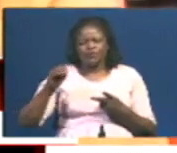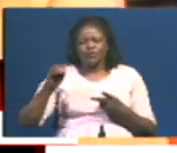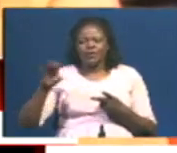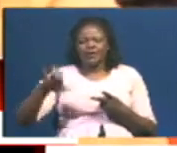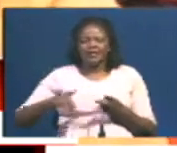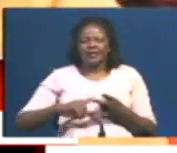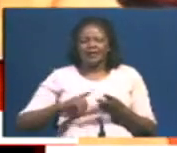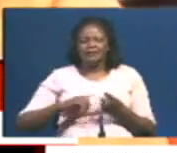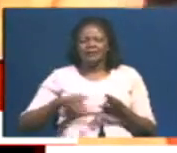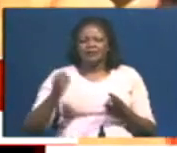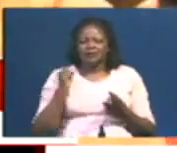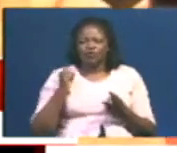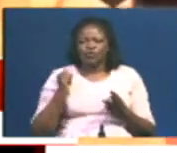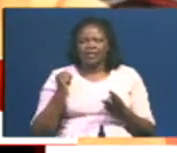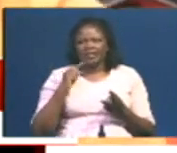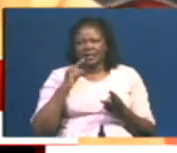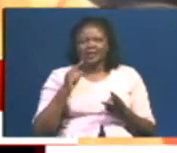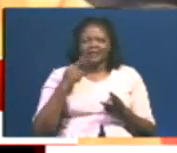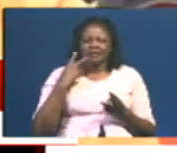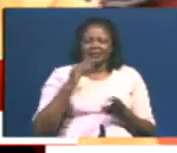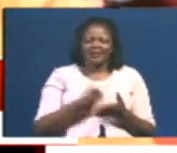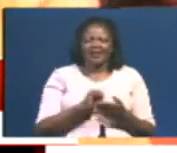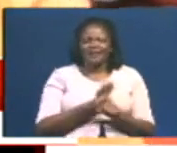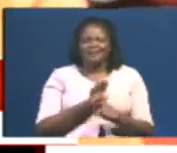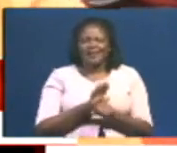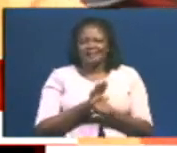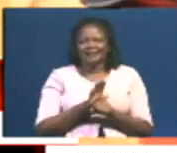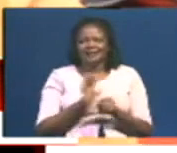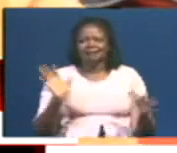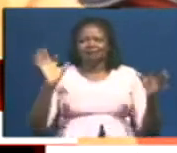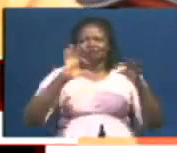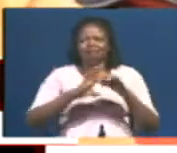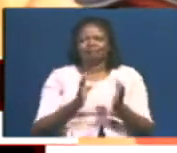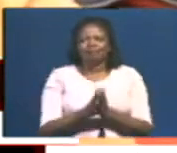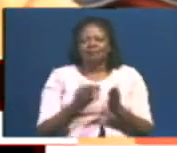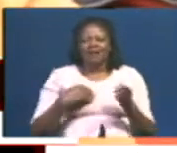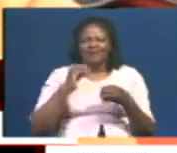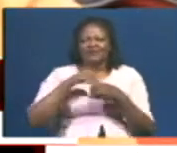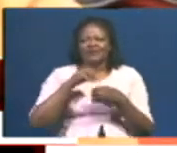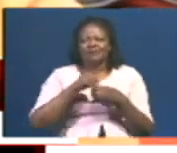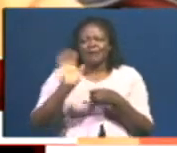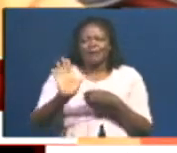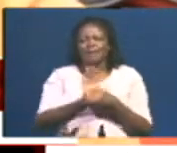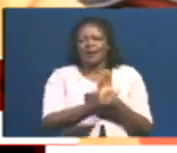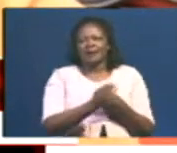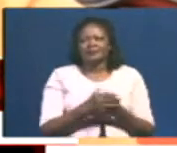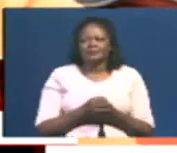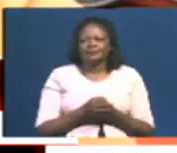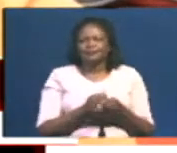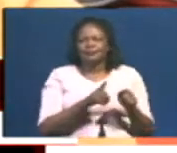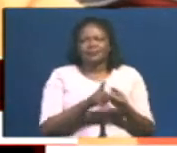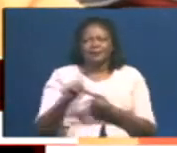wananyuki. Niliona wengi ambayo waliweza kuungana na mbaga wakawa na investments yao hata wa